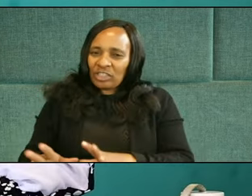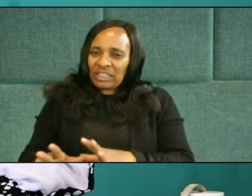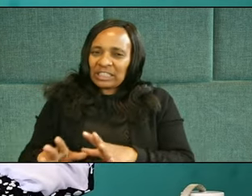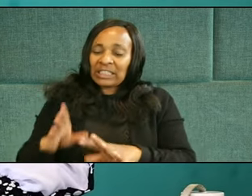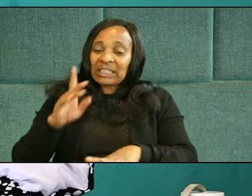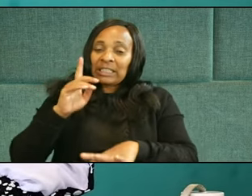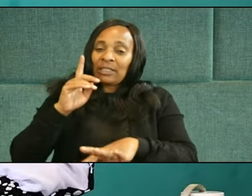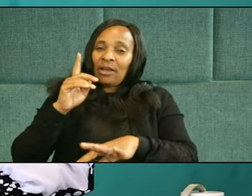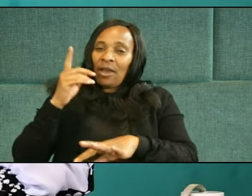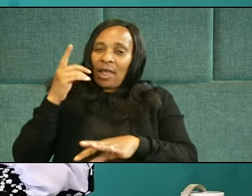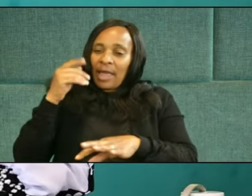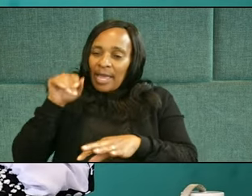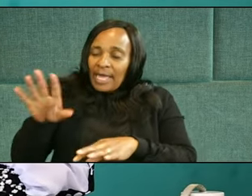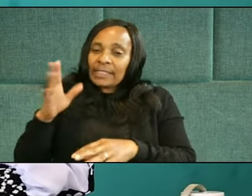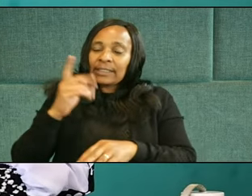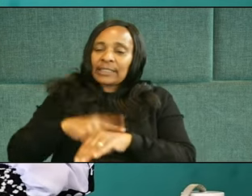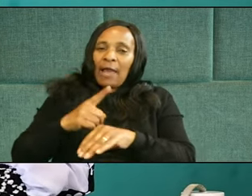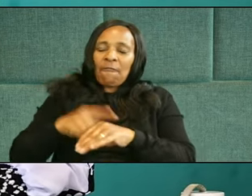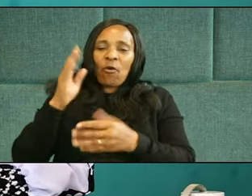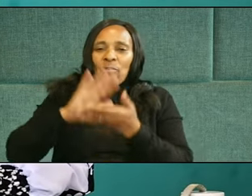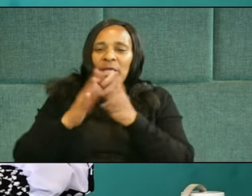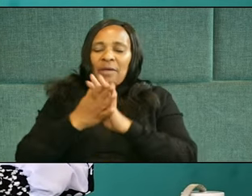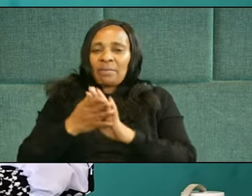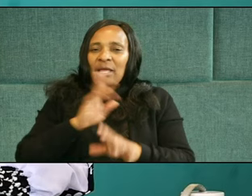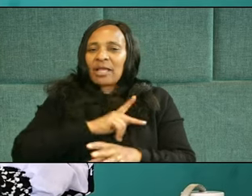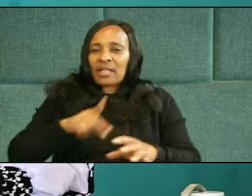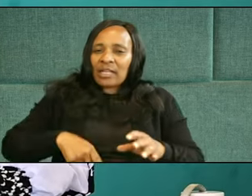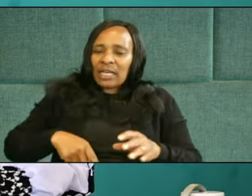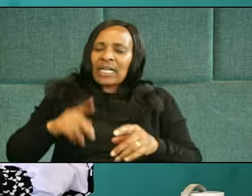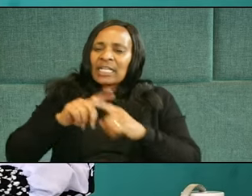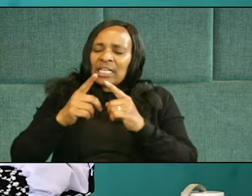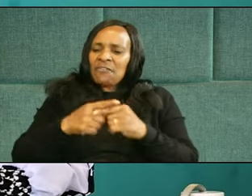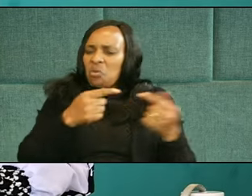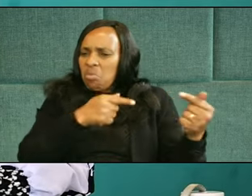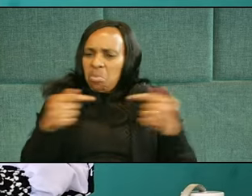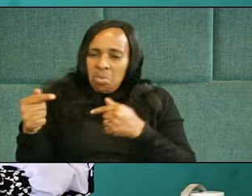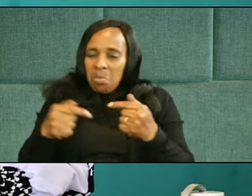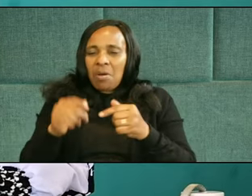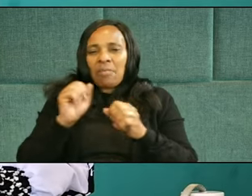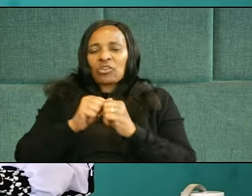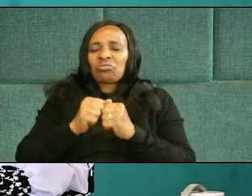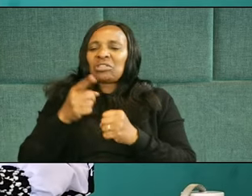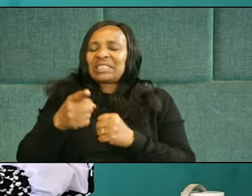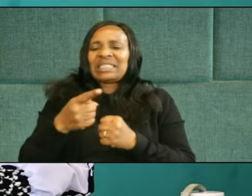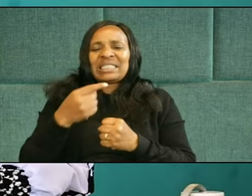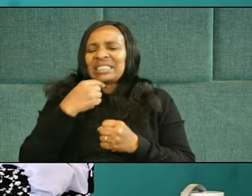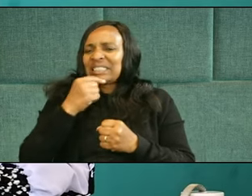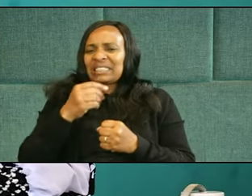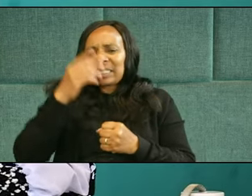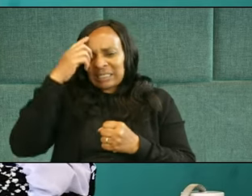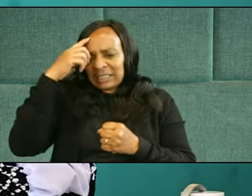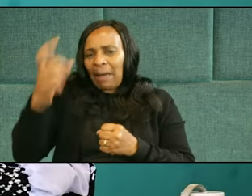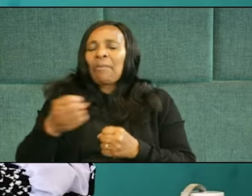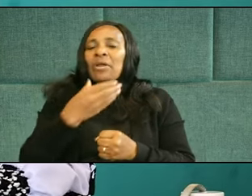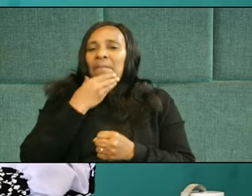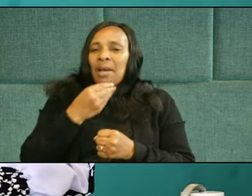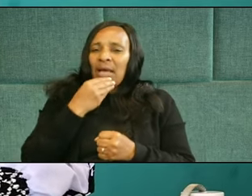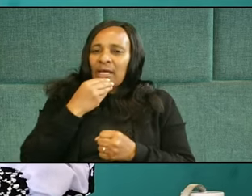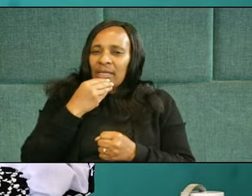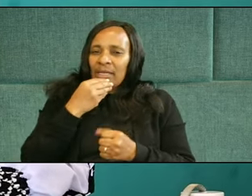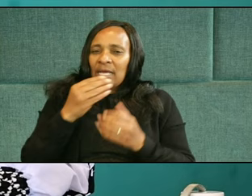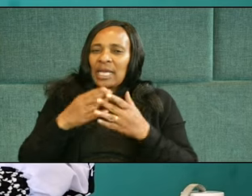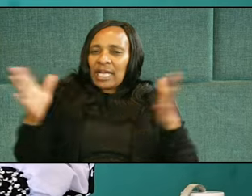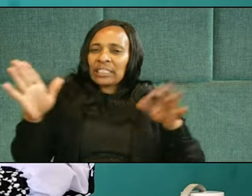Mm-hmm. And if he backed out from fighting, he'd be labeled as a coward and ungrateful for